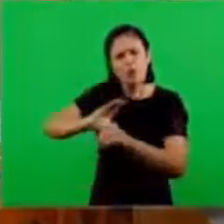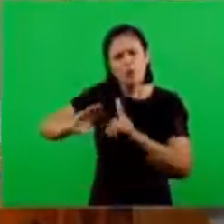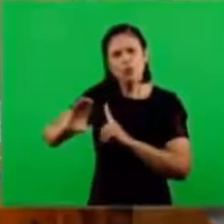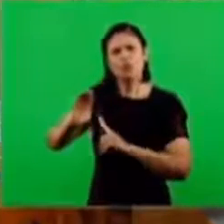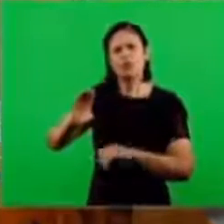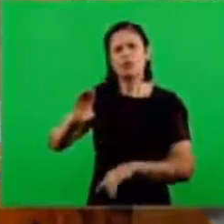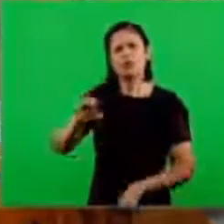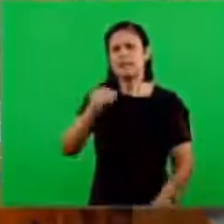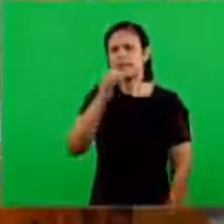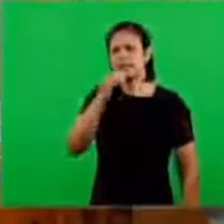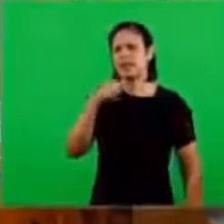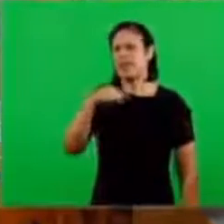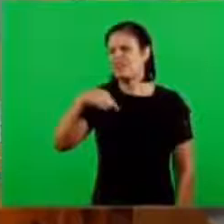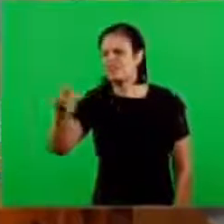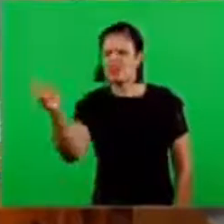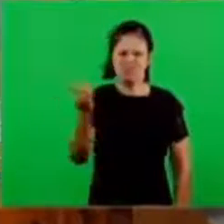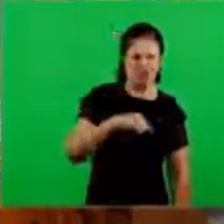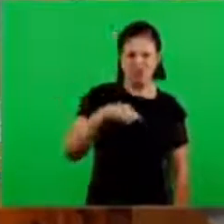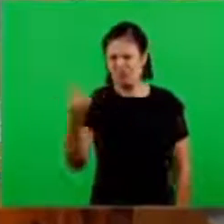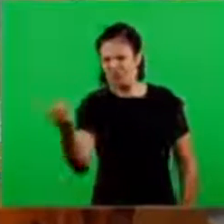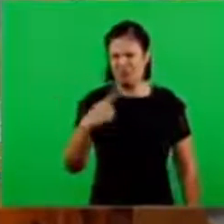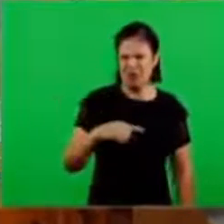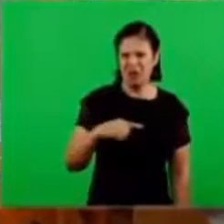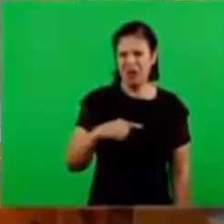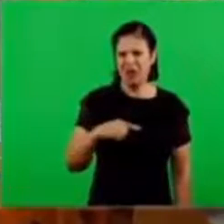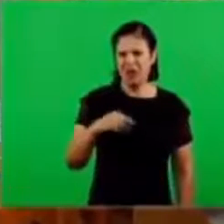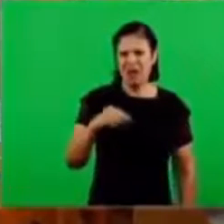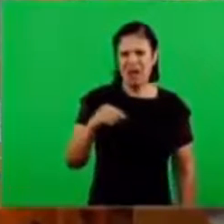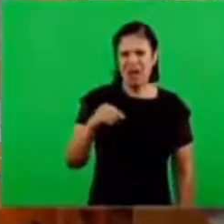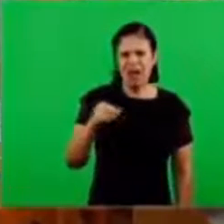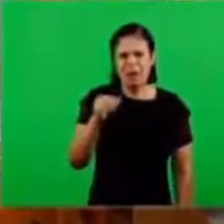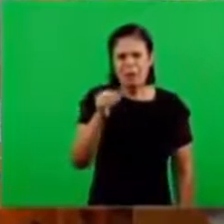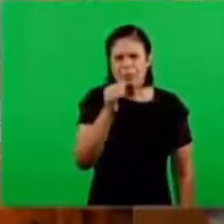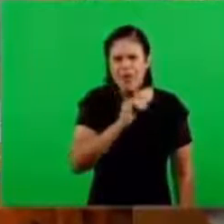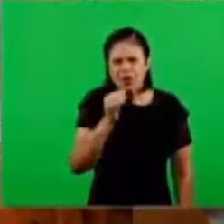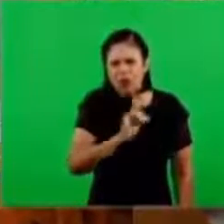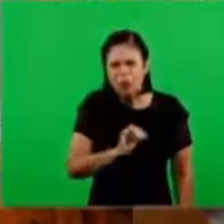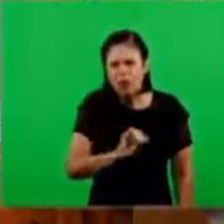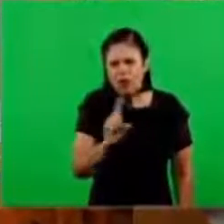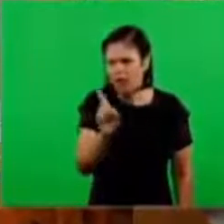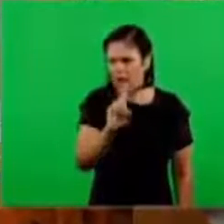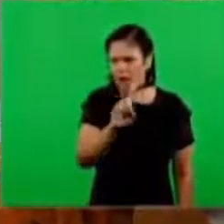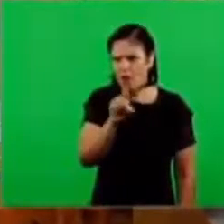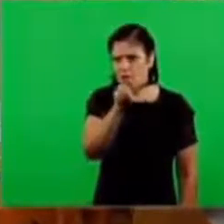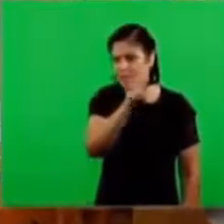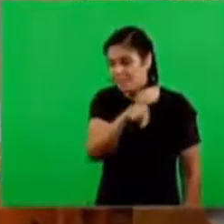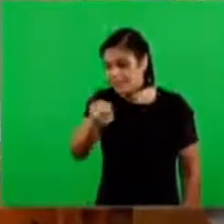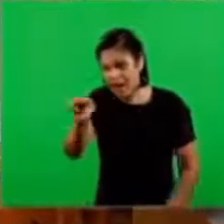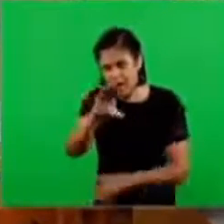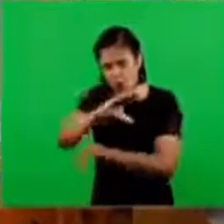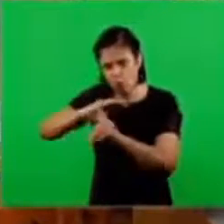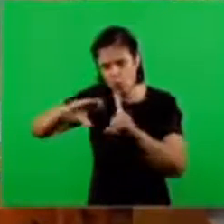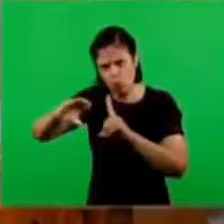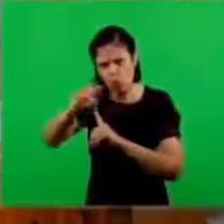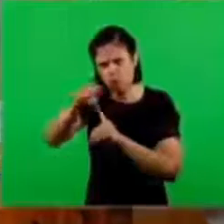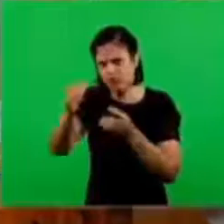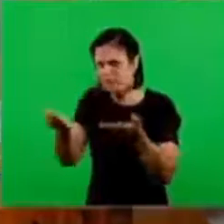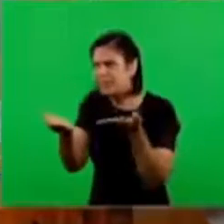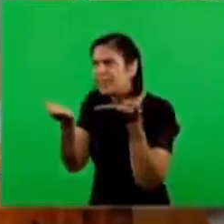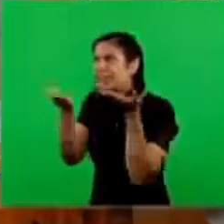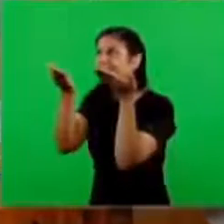We're going to the church, coming back, going to church, coming back. No. The service is what you are offering to the